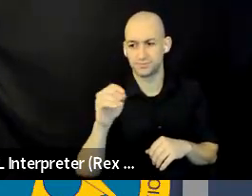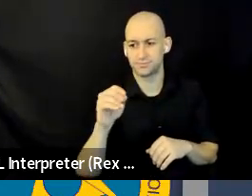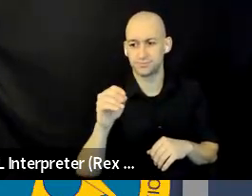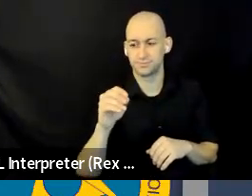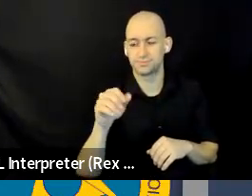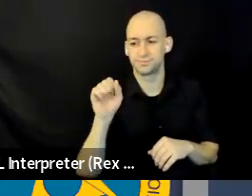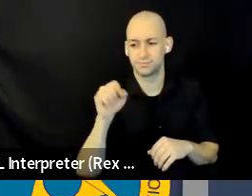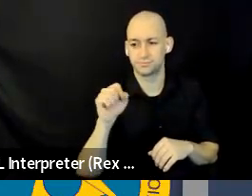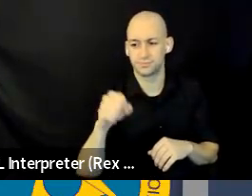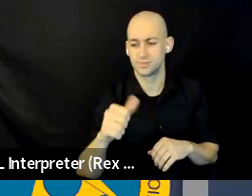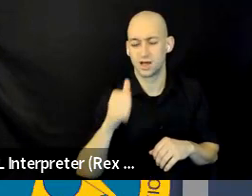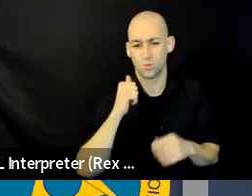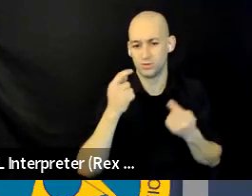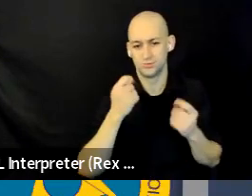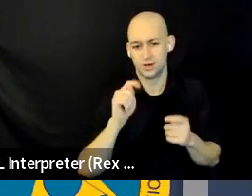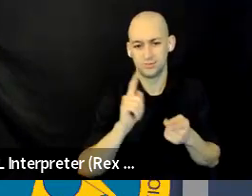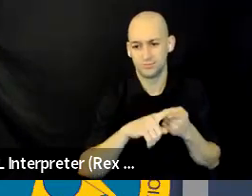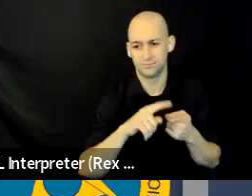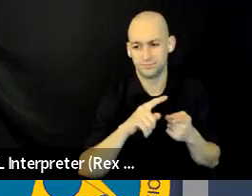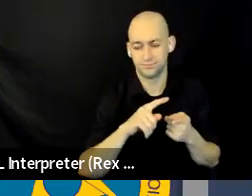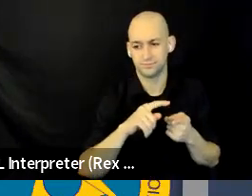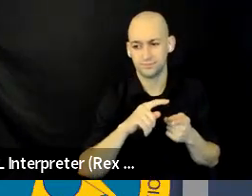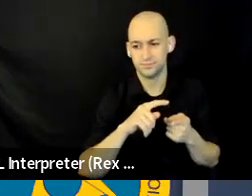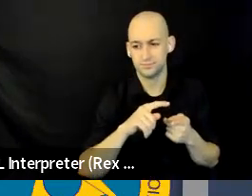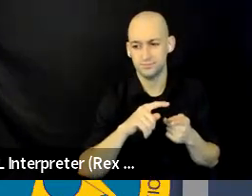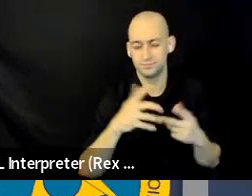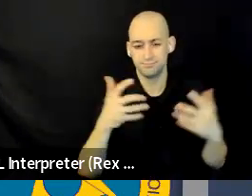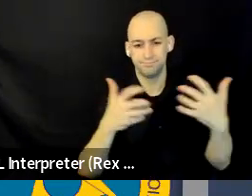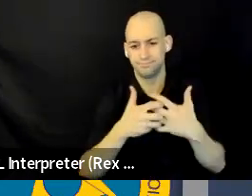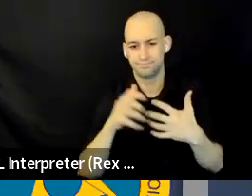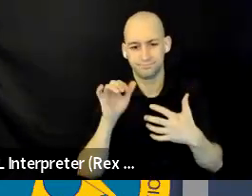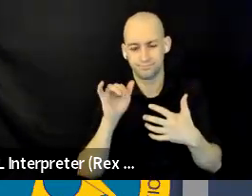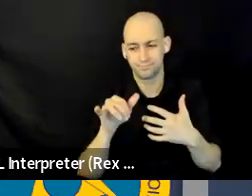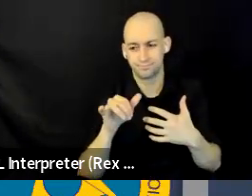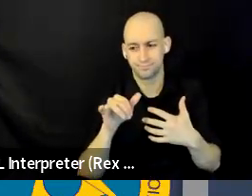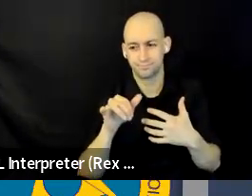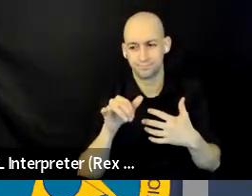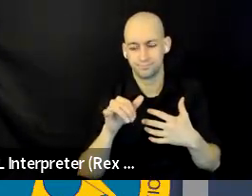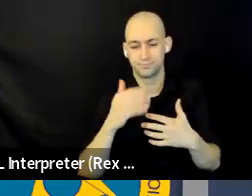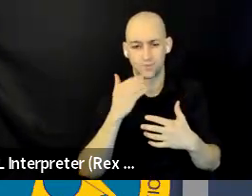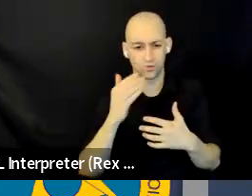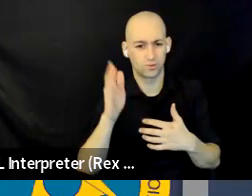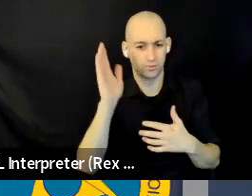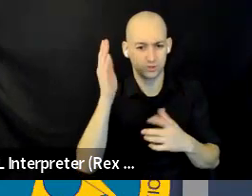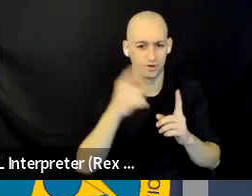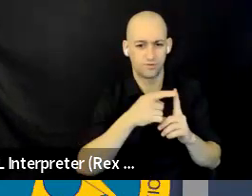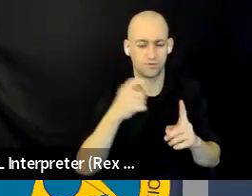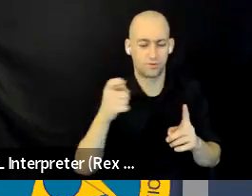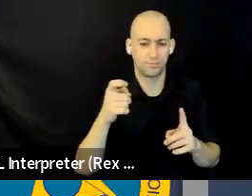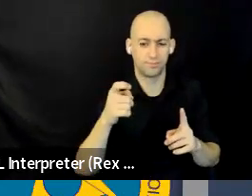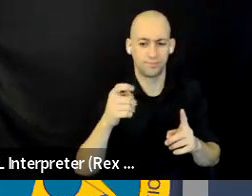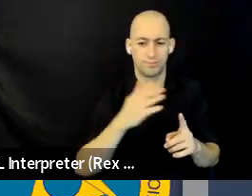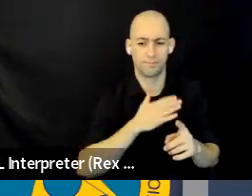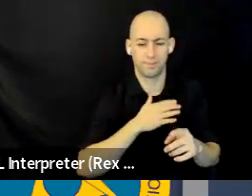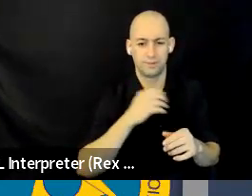Yeah, I won't even attempt to try to match the excellent presentation from my